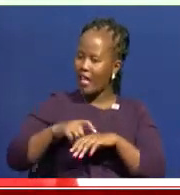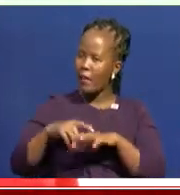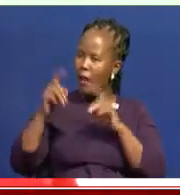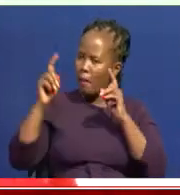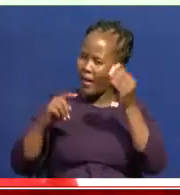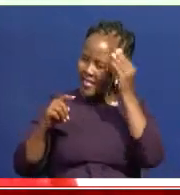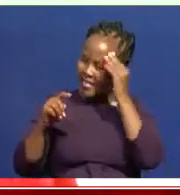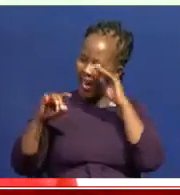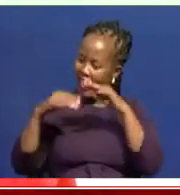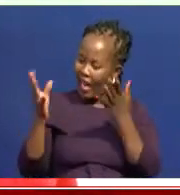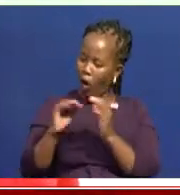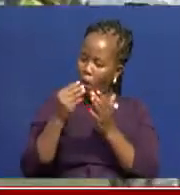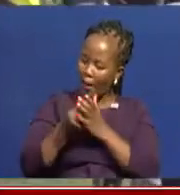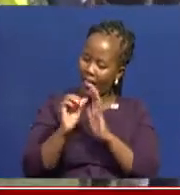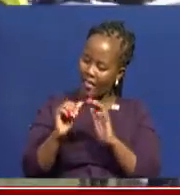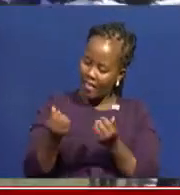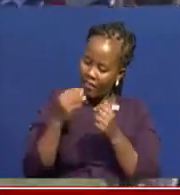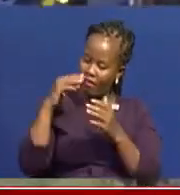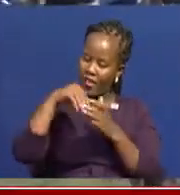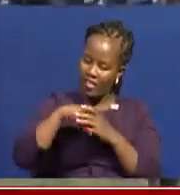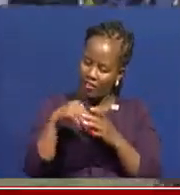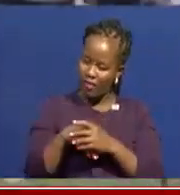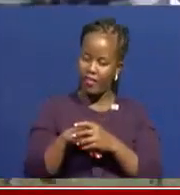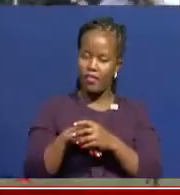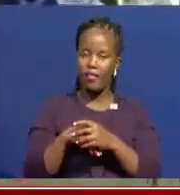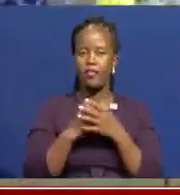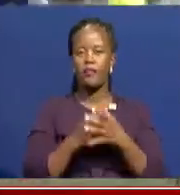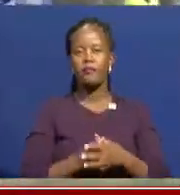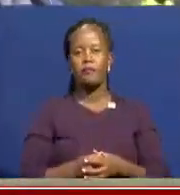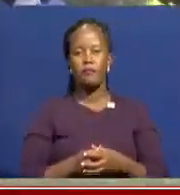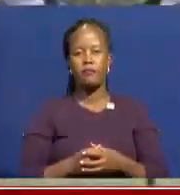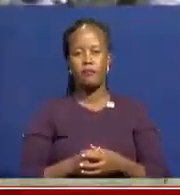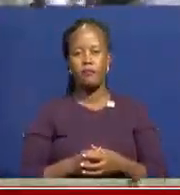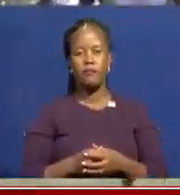need to learn how to save, they need to invest. Jenna Bwile for Prime Edition.